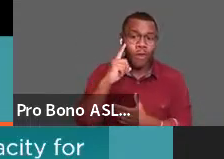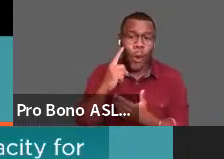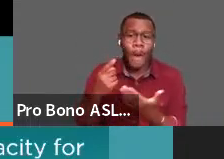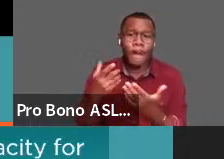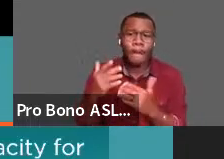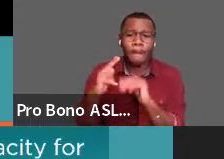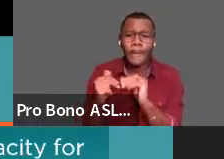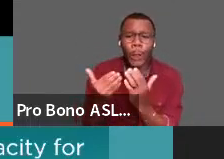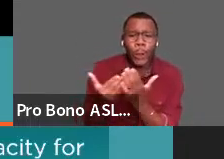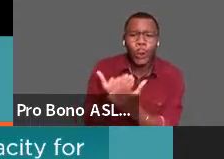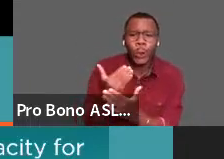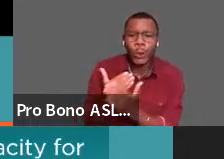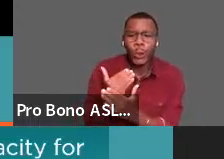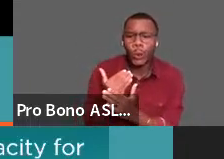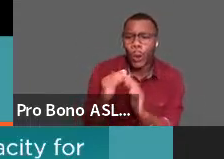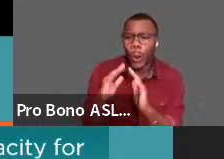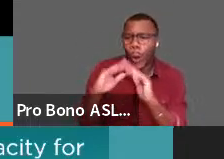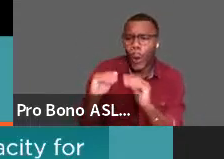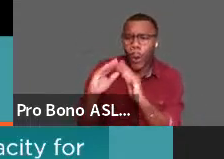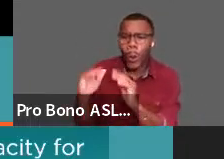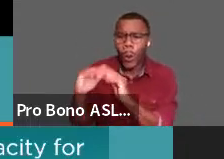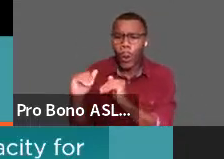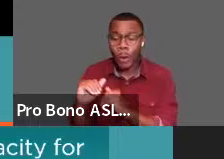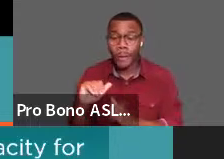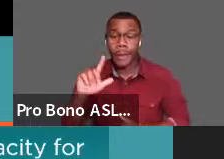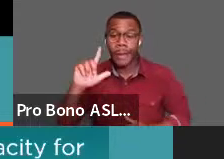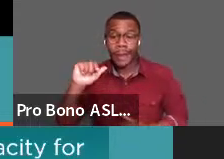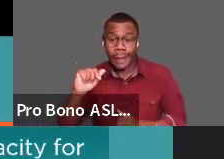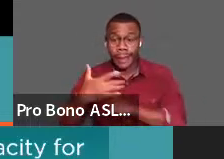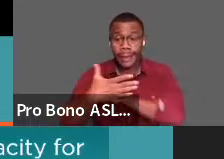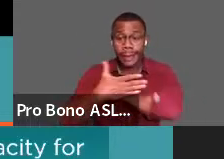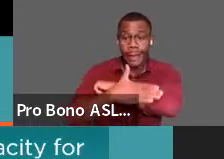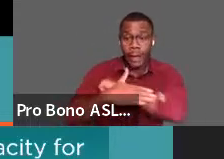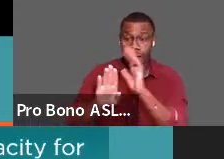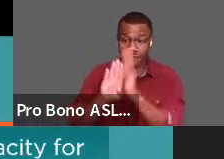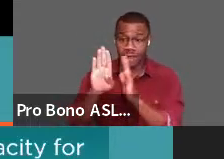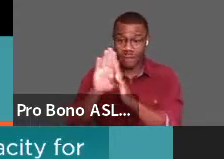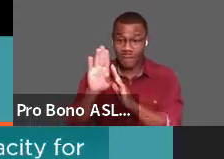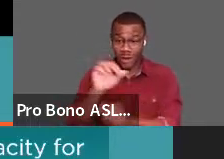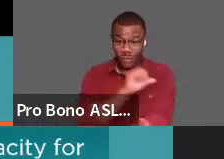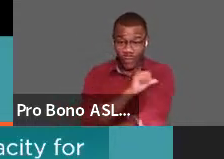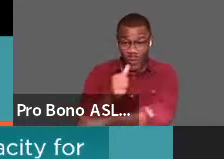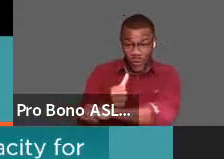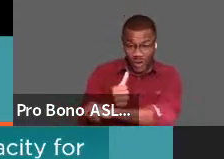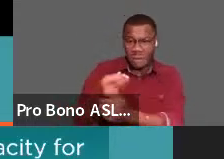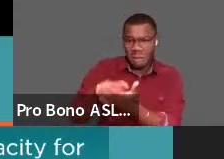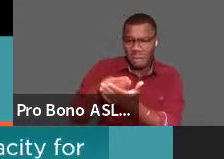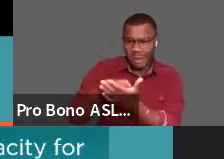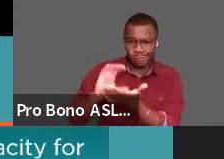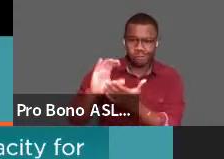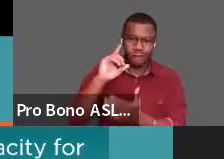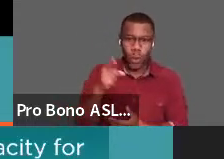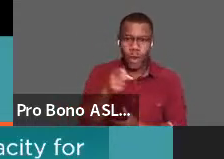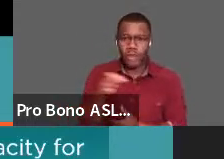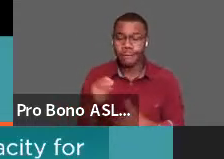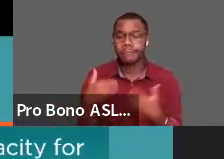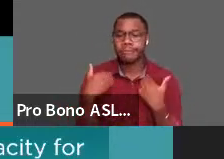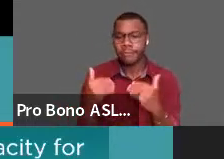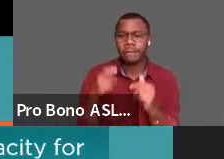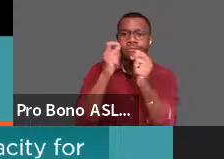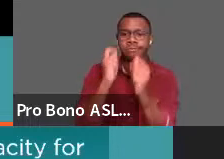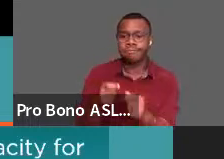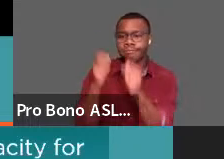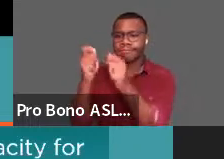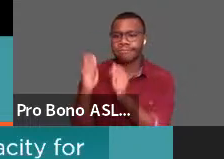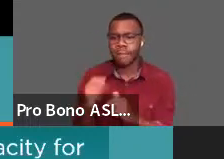that's managed by the Los Angeles County Development Authority. This fund really allows affordable housing developers